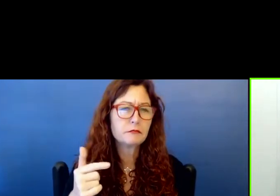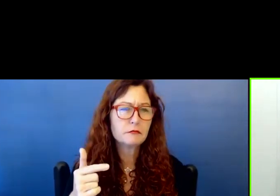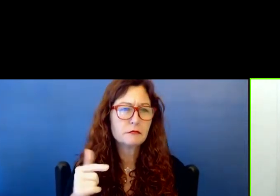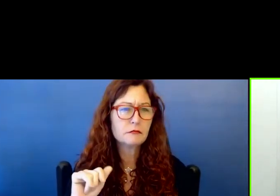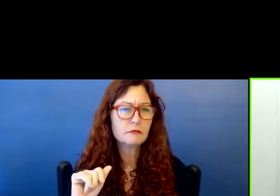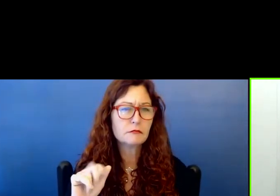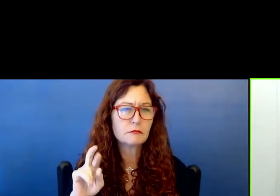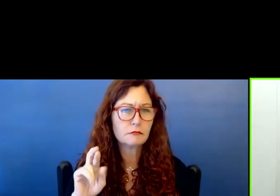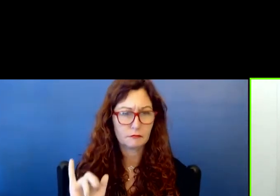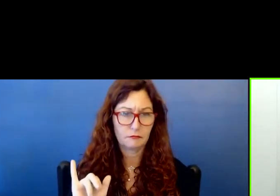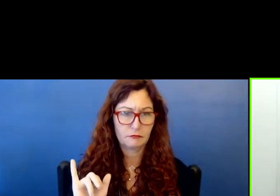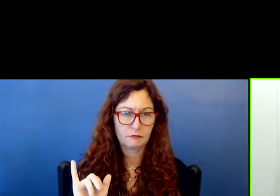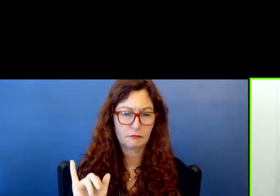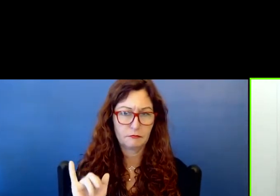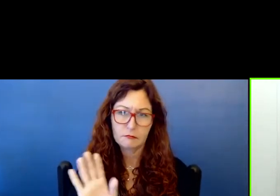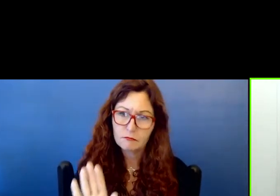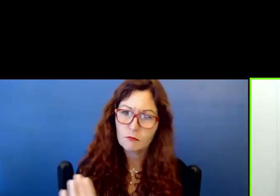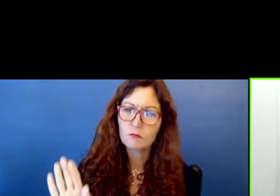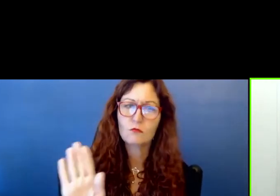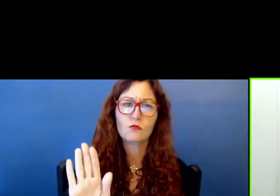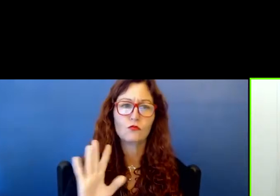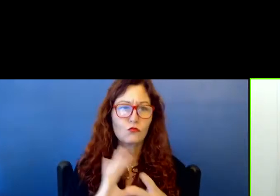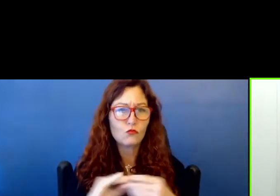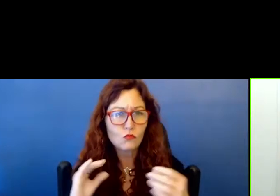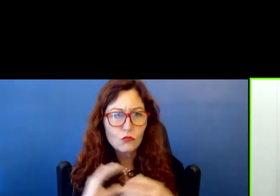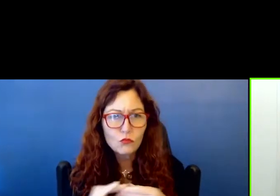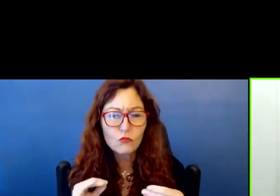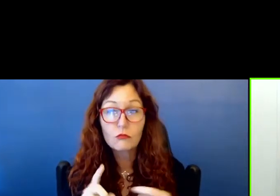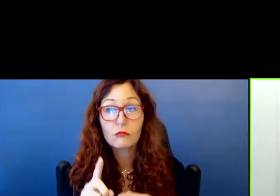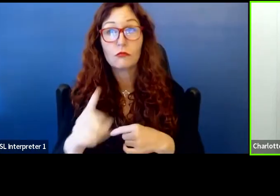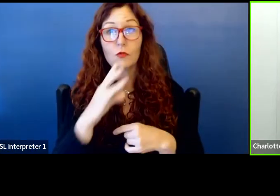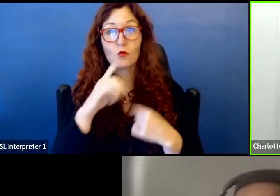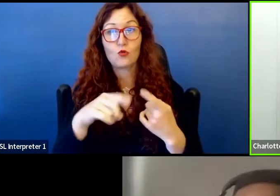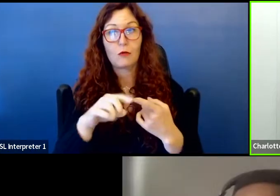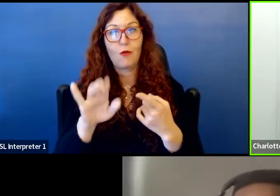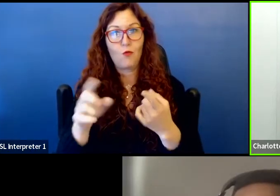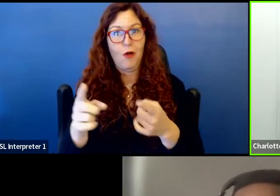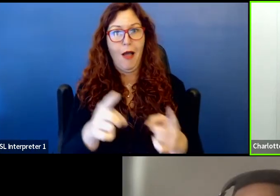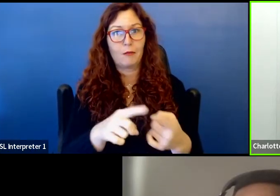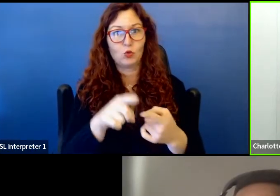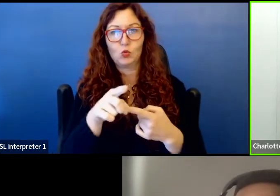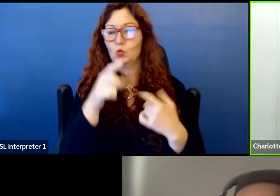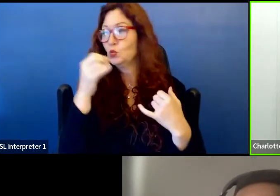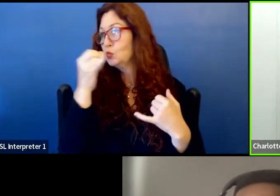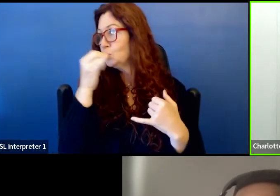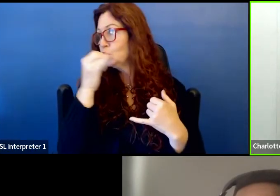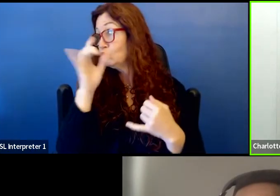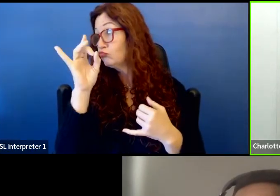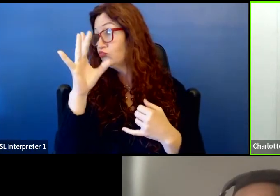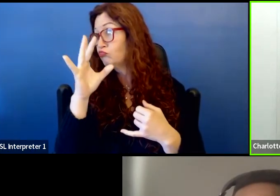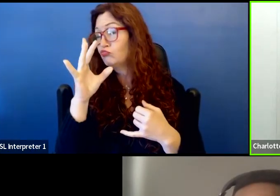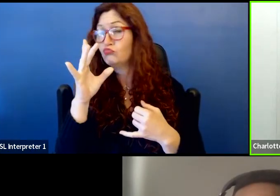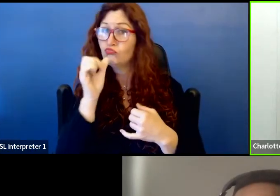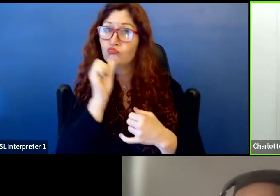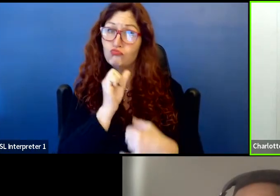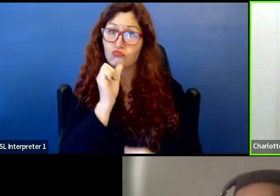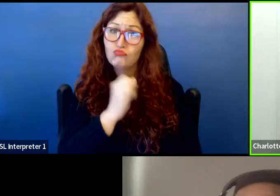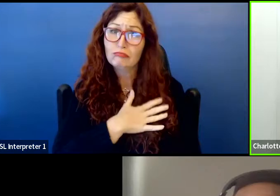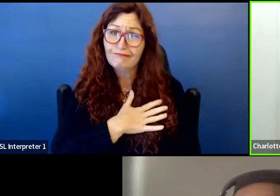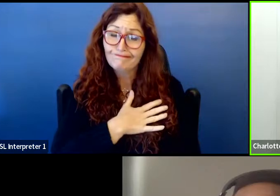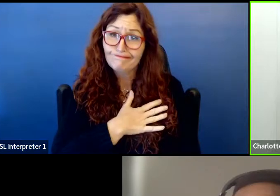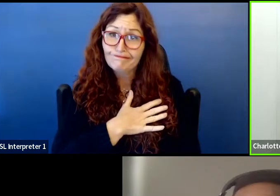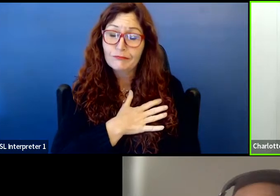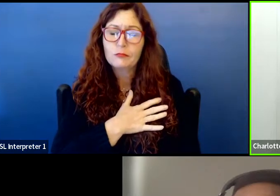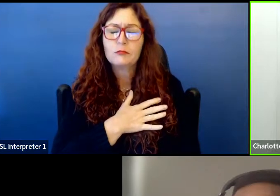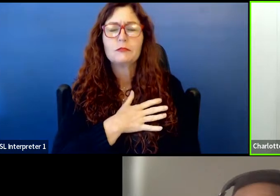it takes to talk about some of these painful experiences but also you mentioned and i thought this was really important and wanted to circle